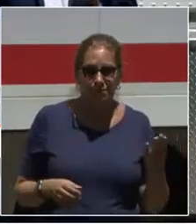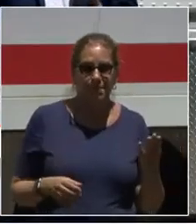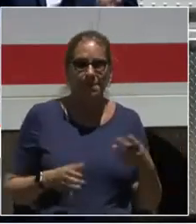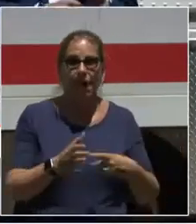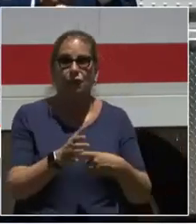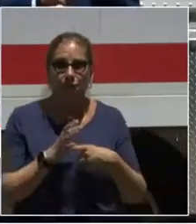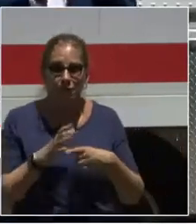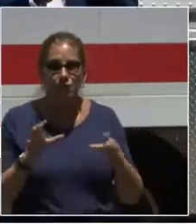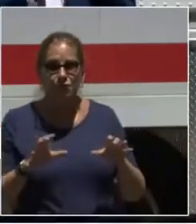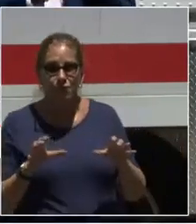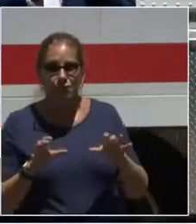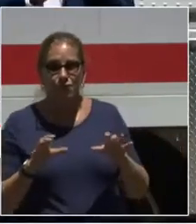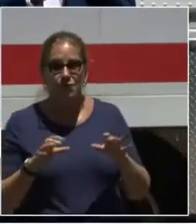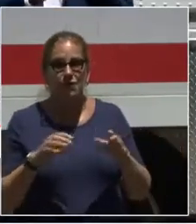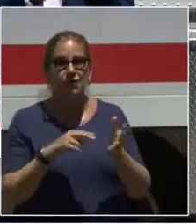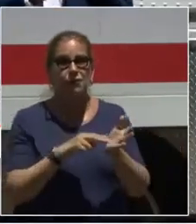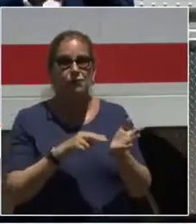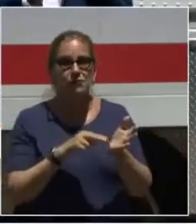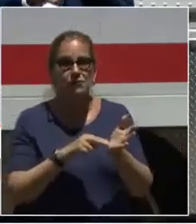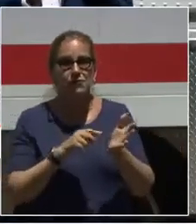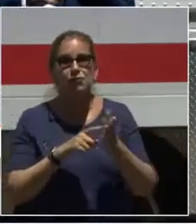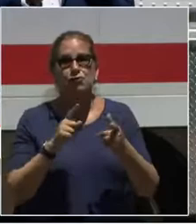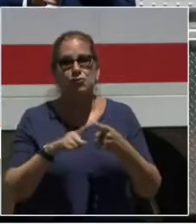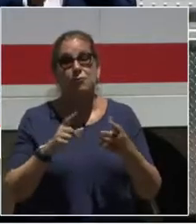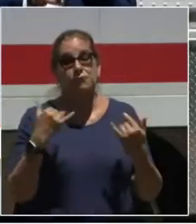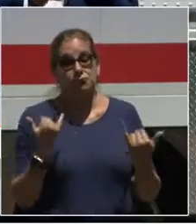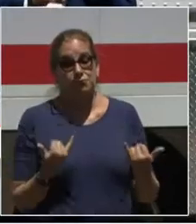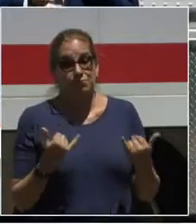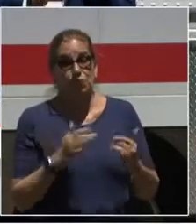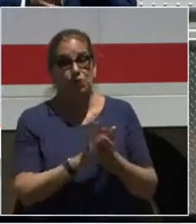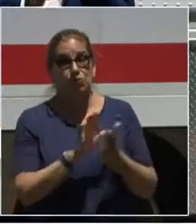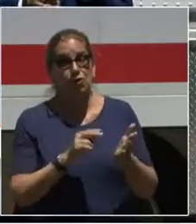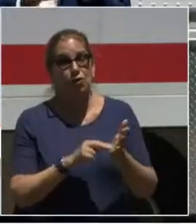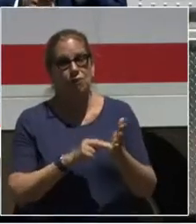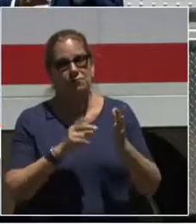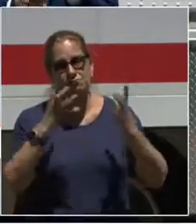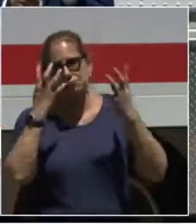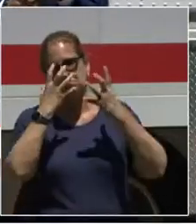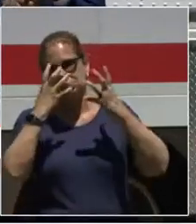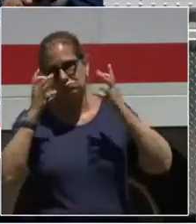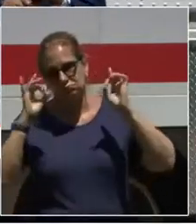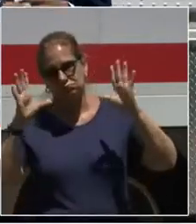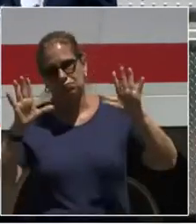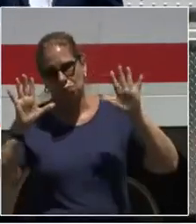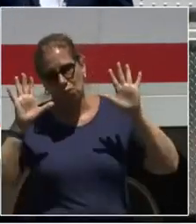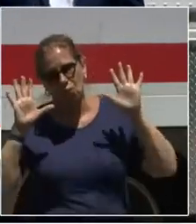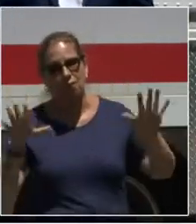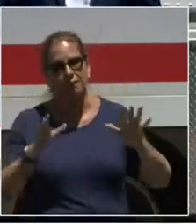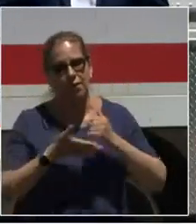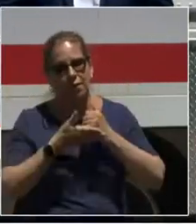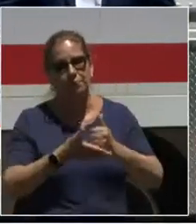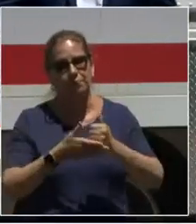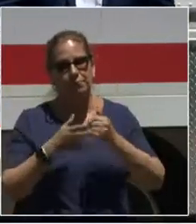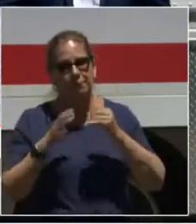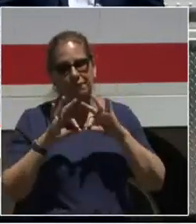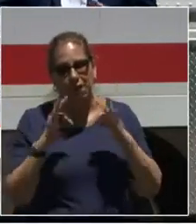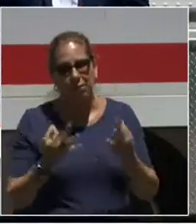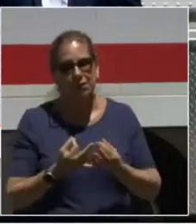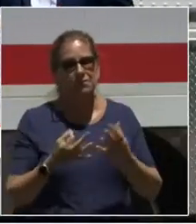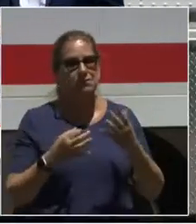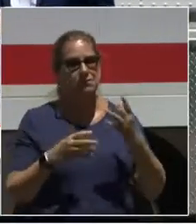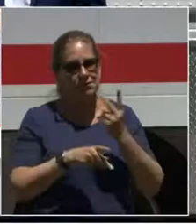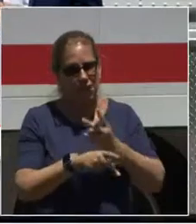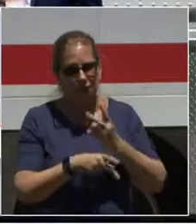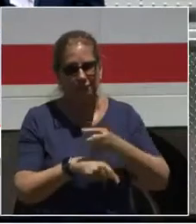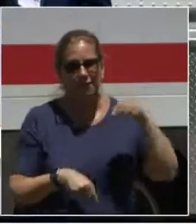because they are doing a wonderful job of helping families to know what is needed. And in the enrollment process in particular, our schools are